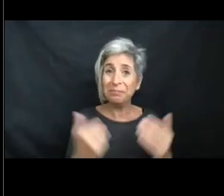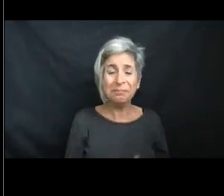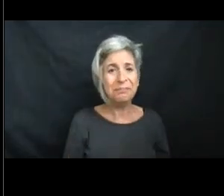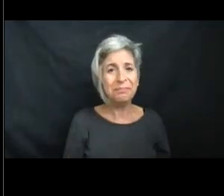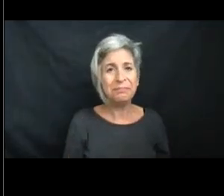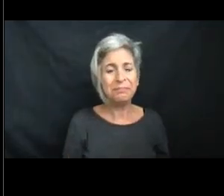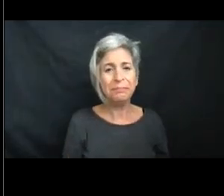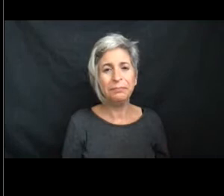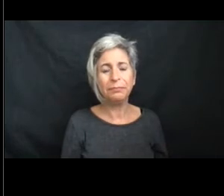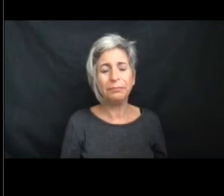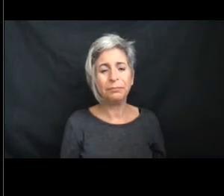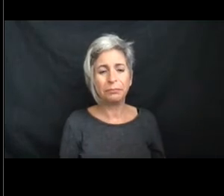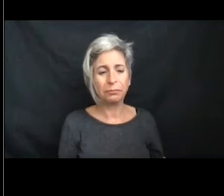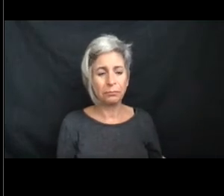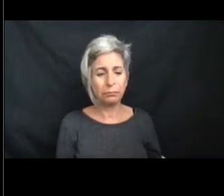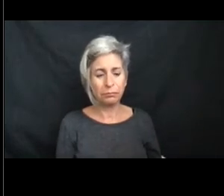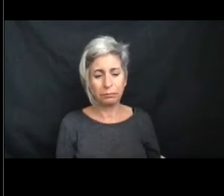Harish?